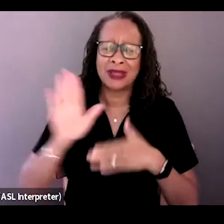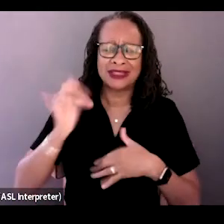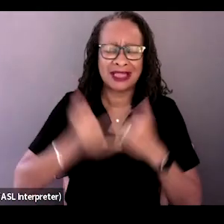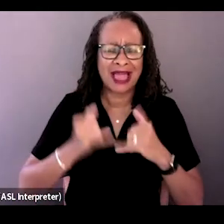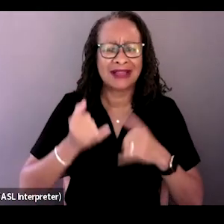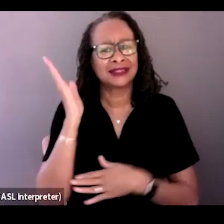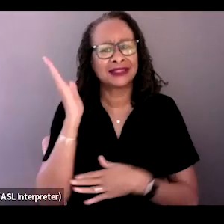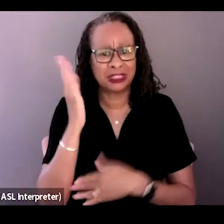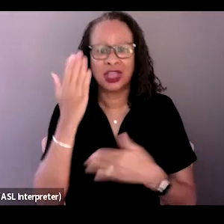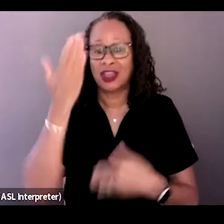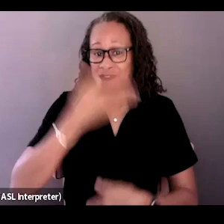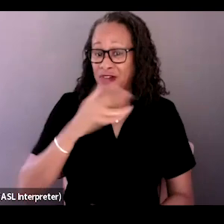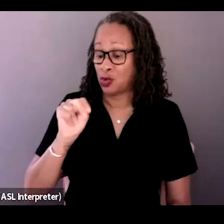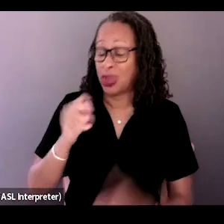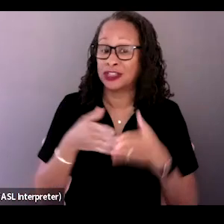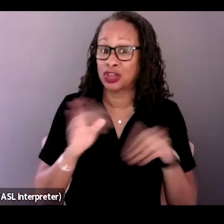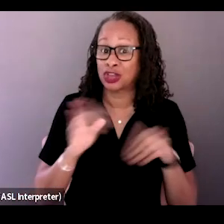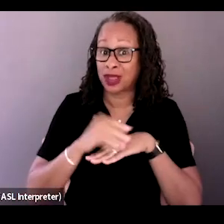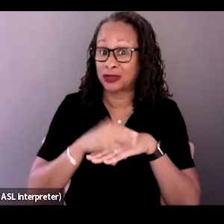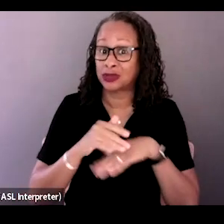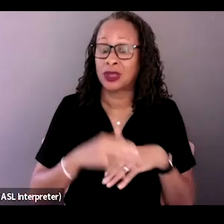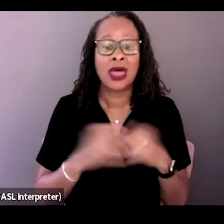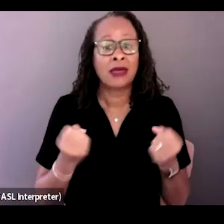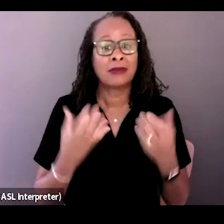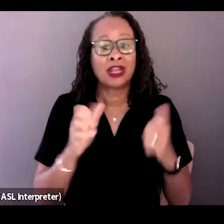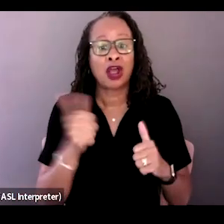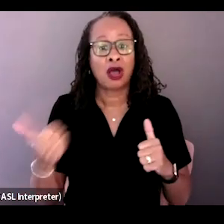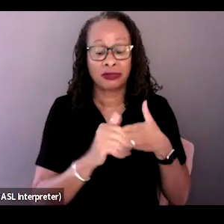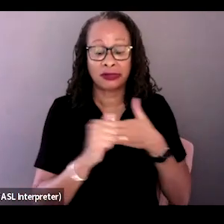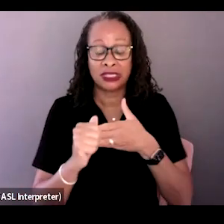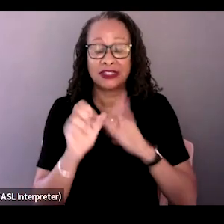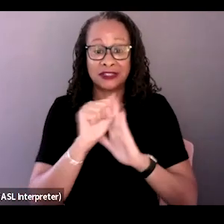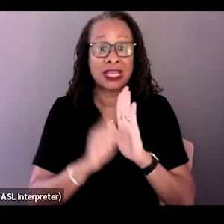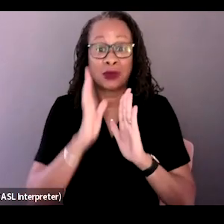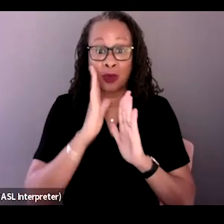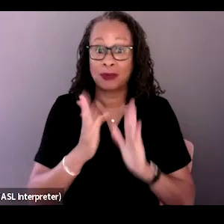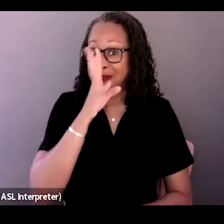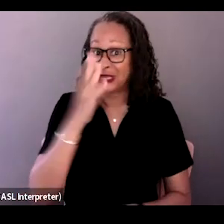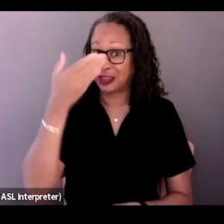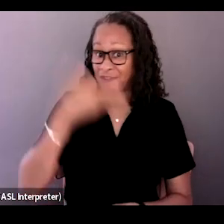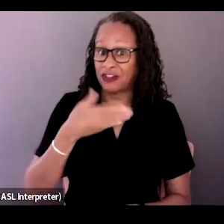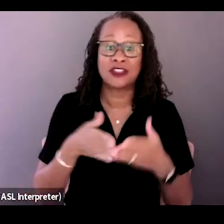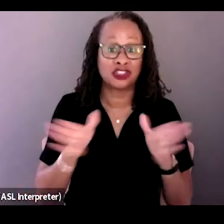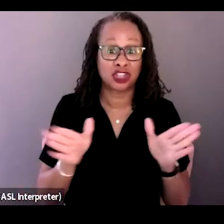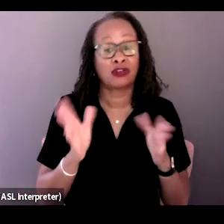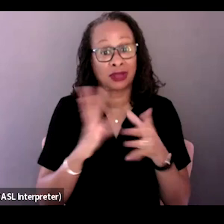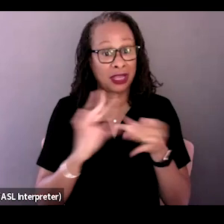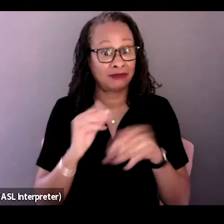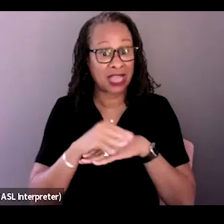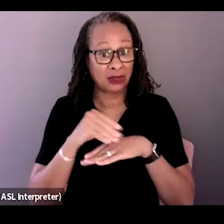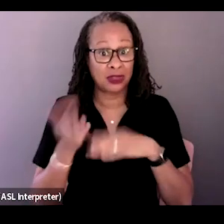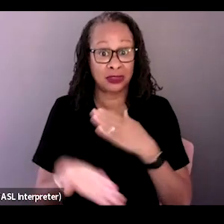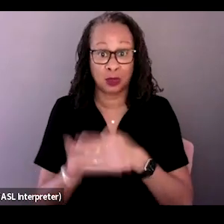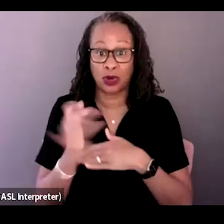front of the UN General Council, and of course, many other of the heads of state will be speaking in front of the UN General Council this morning as